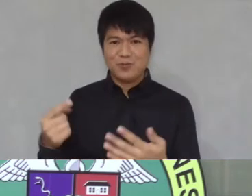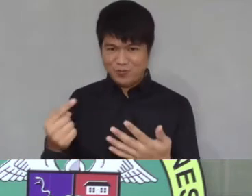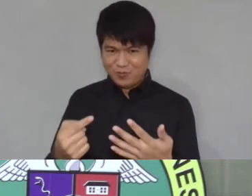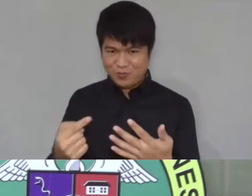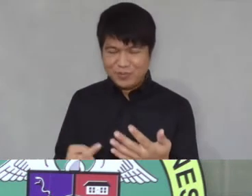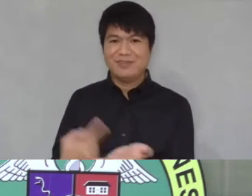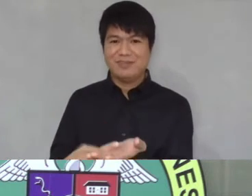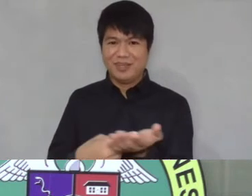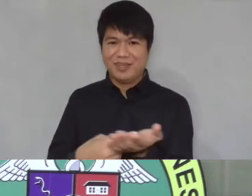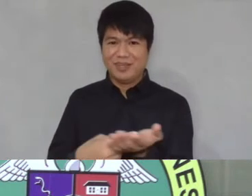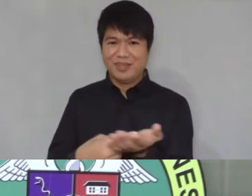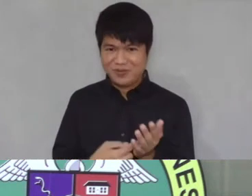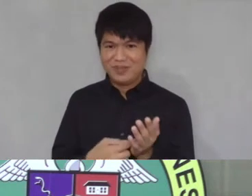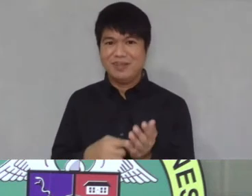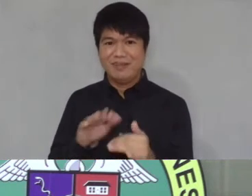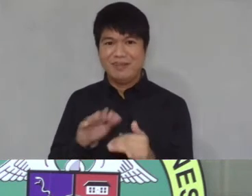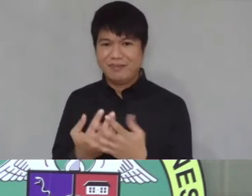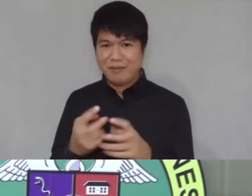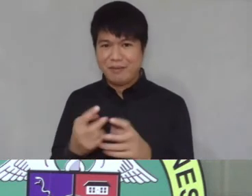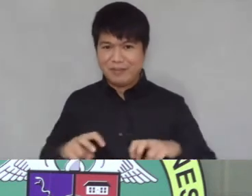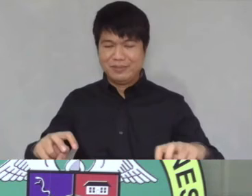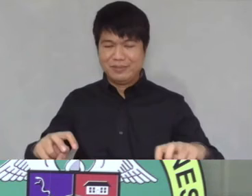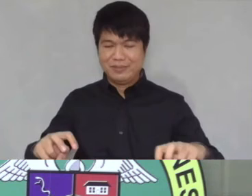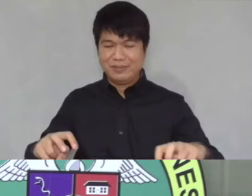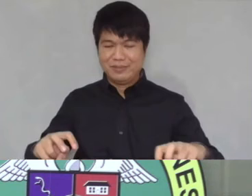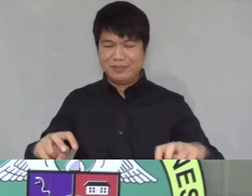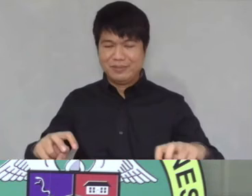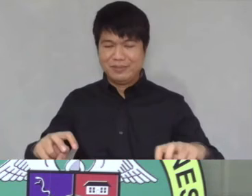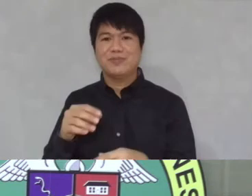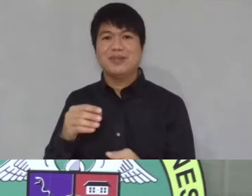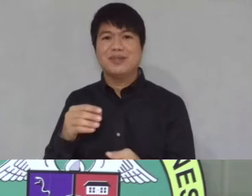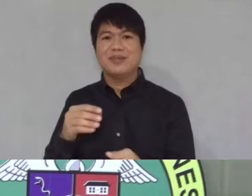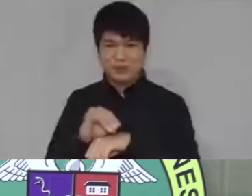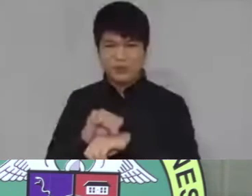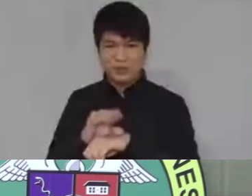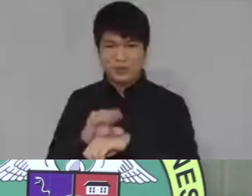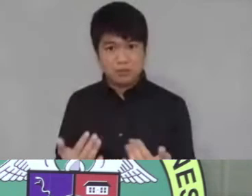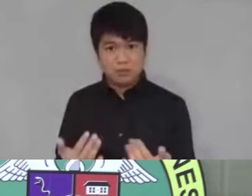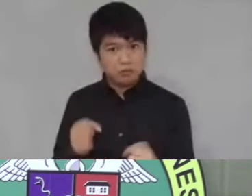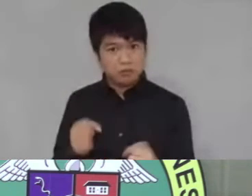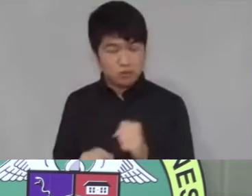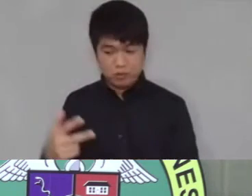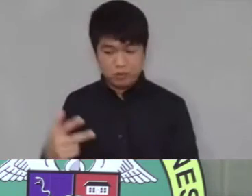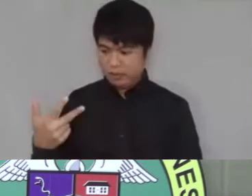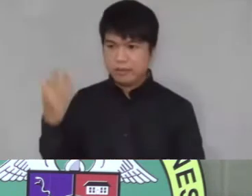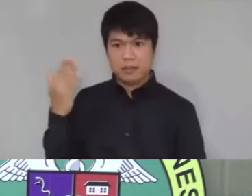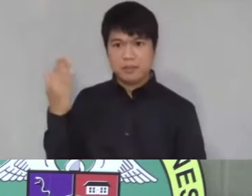are the discussion points with all our panelists as well as our consultants. Okay, so our